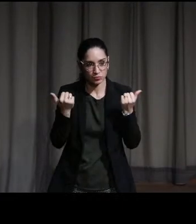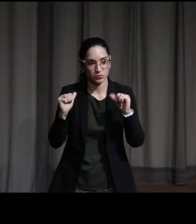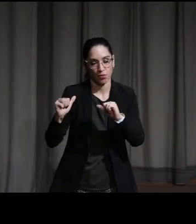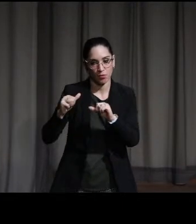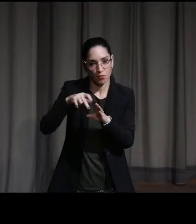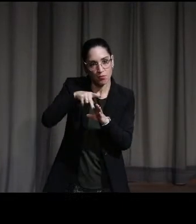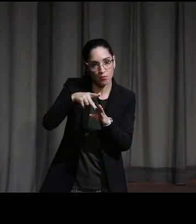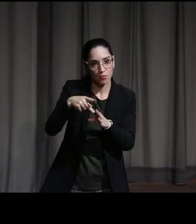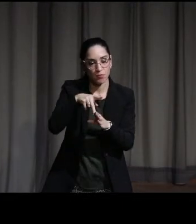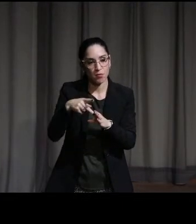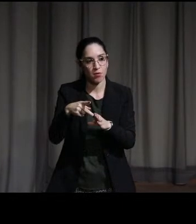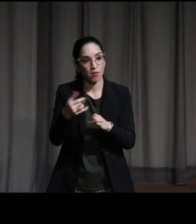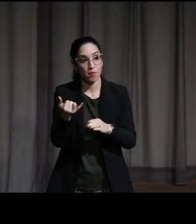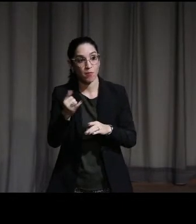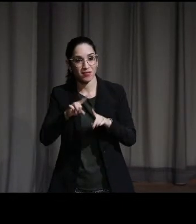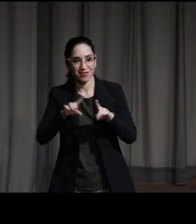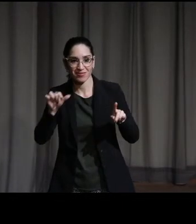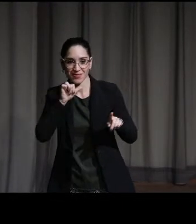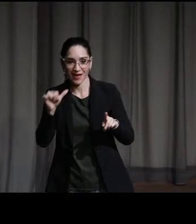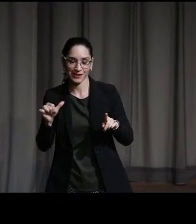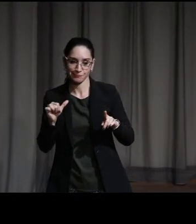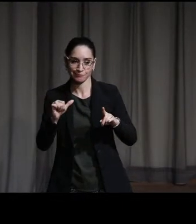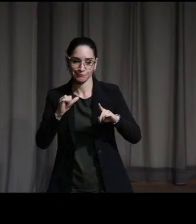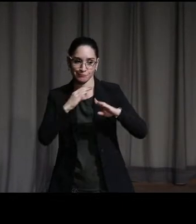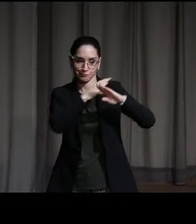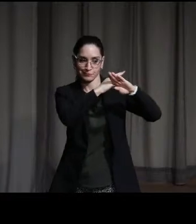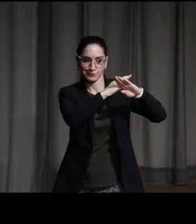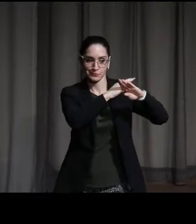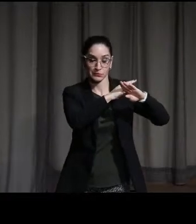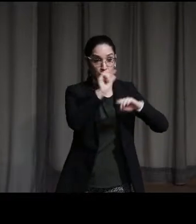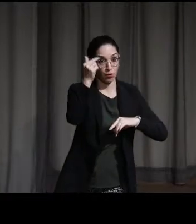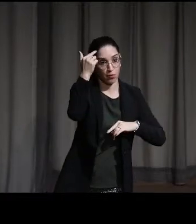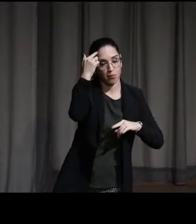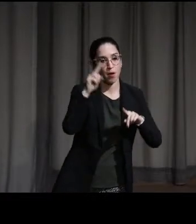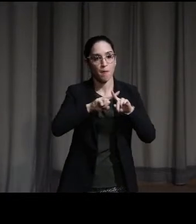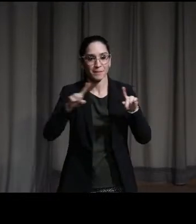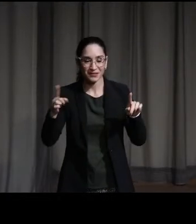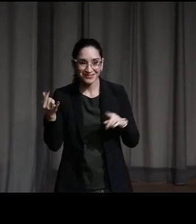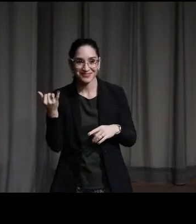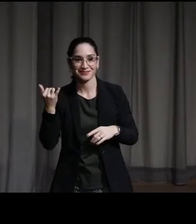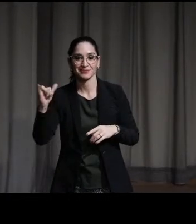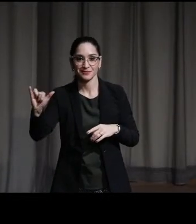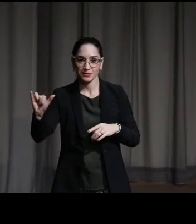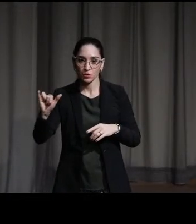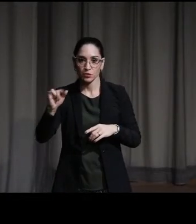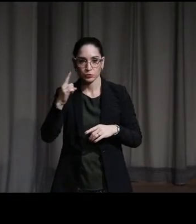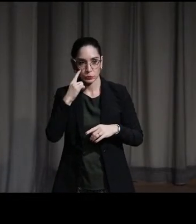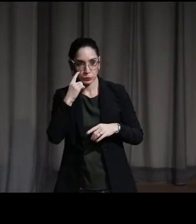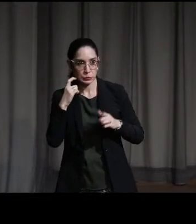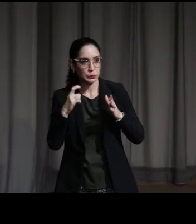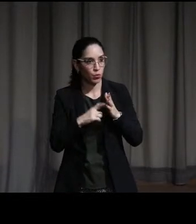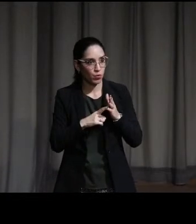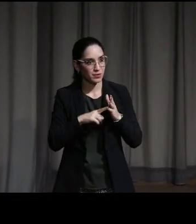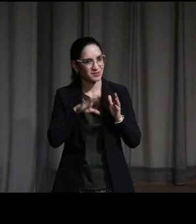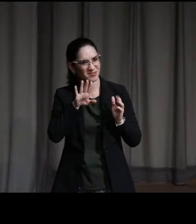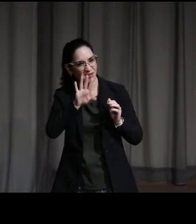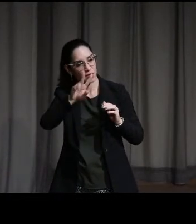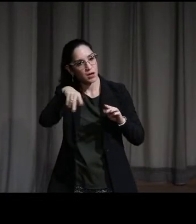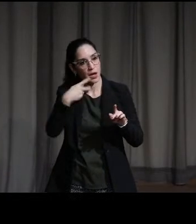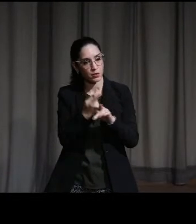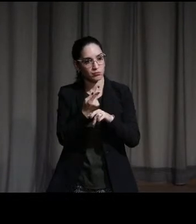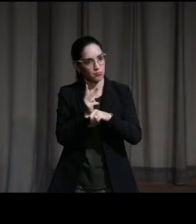without sort of breaking and overtly opposing the government, which he, for example, would never do. But you see those films and you're like, how